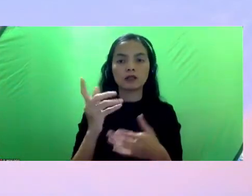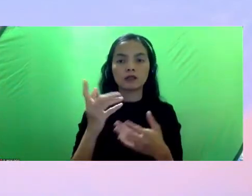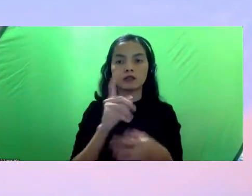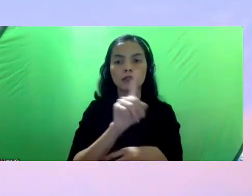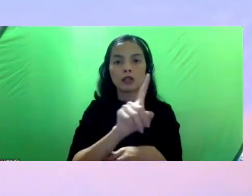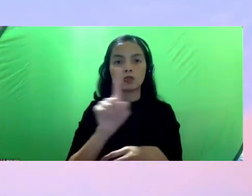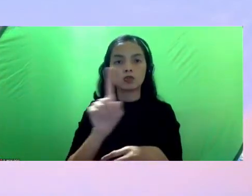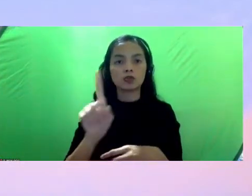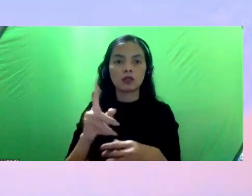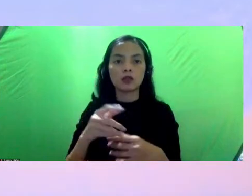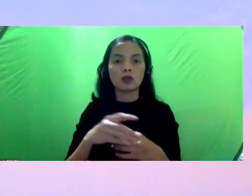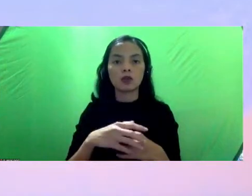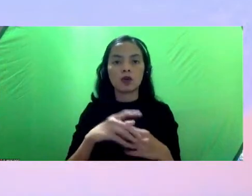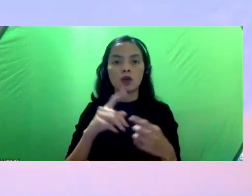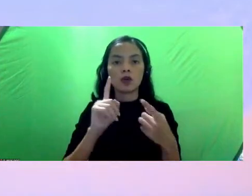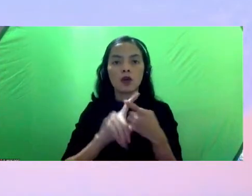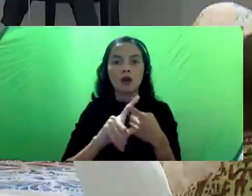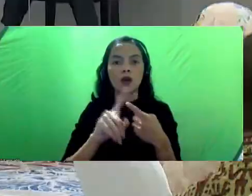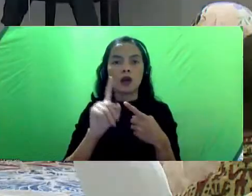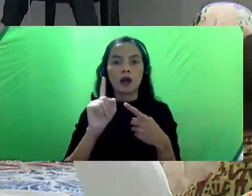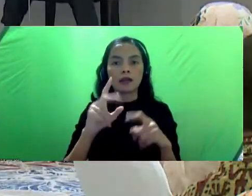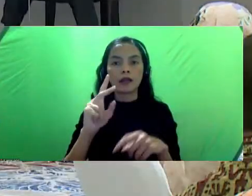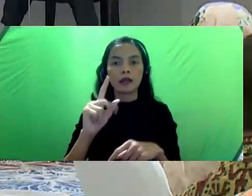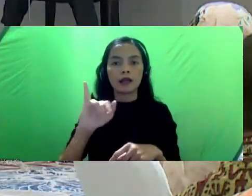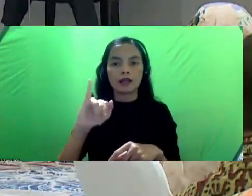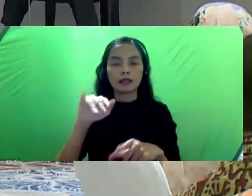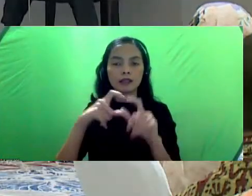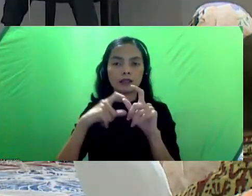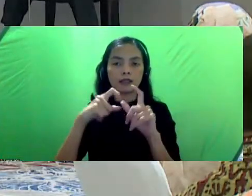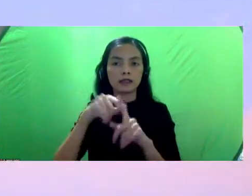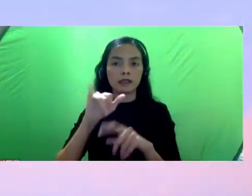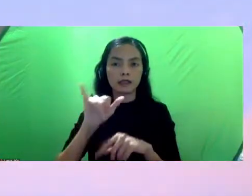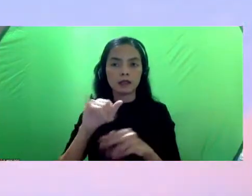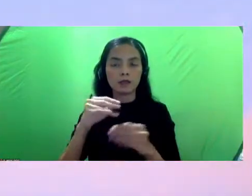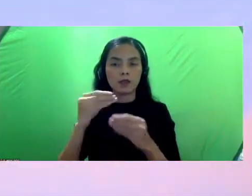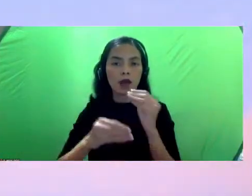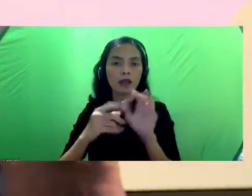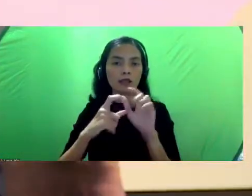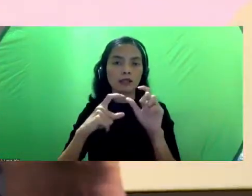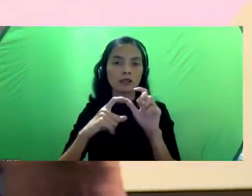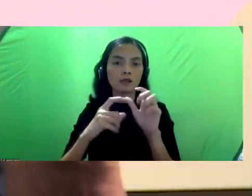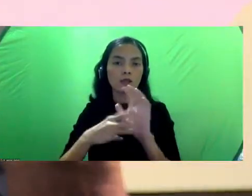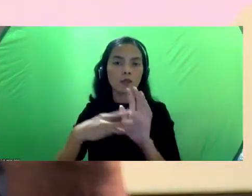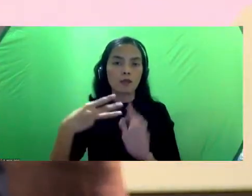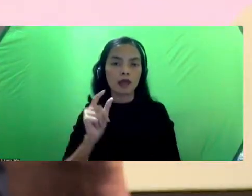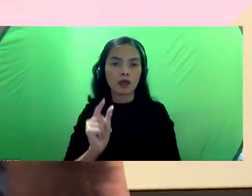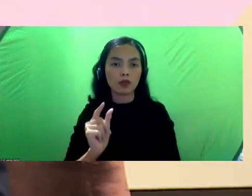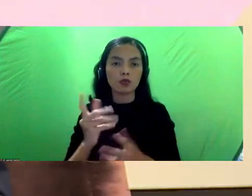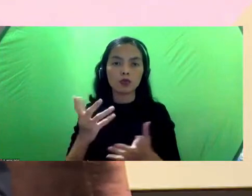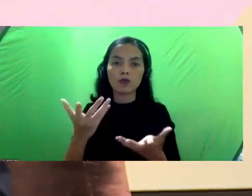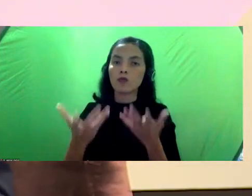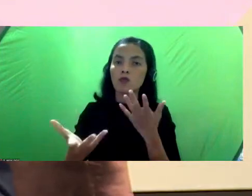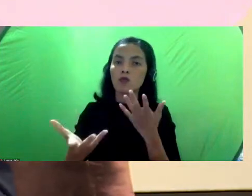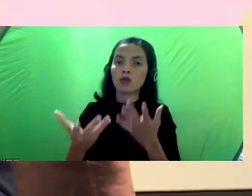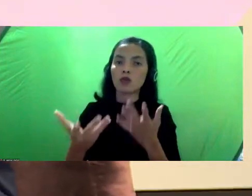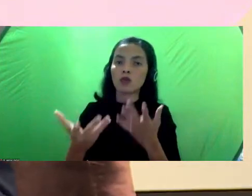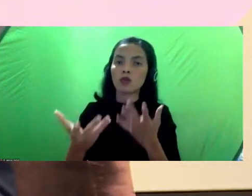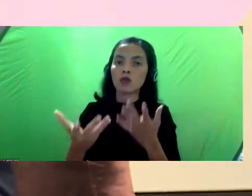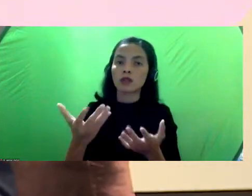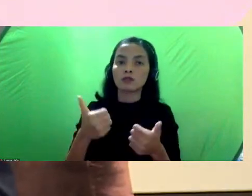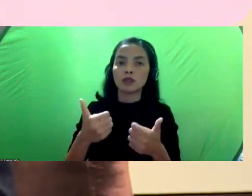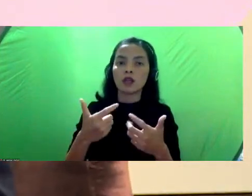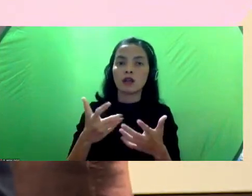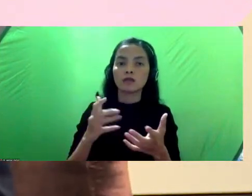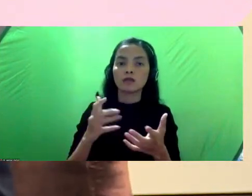the SMERU Research Institute. So maybe Mbak Kiki, you would like to say a little wave to the audience. Mbak